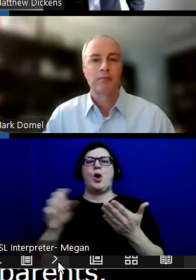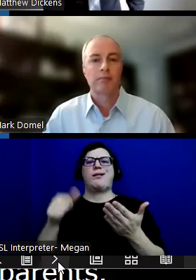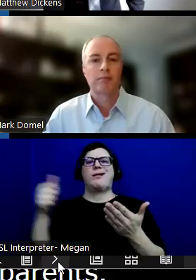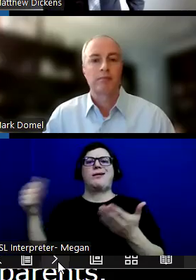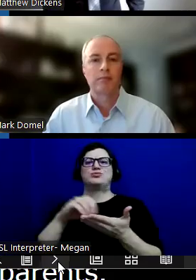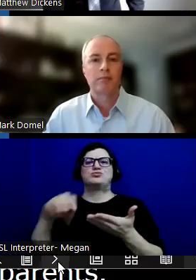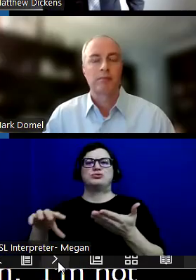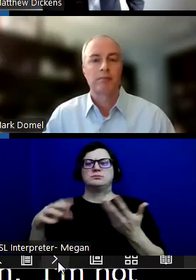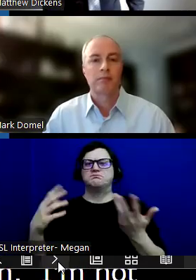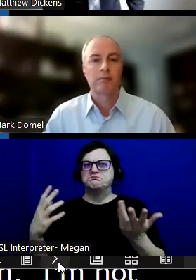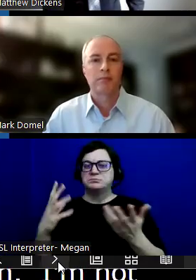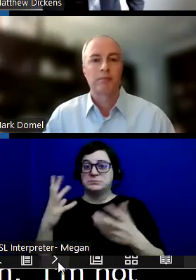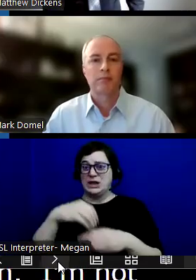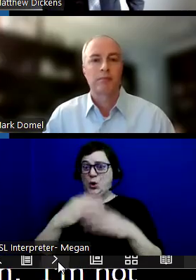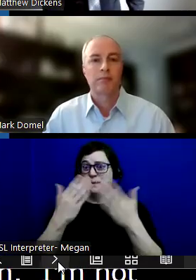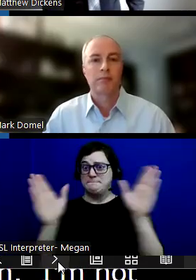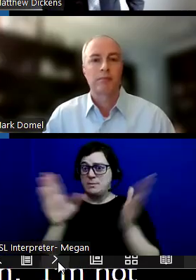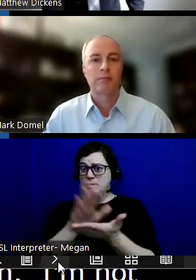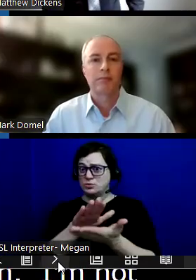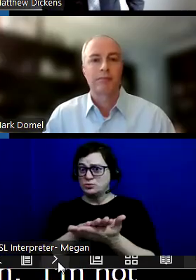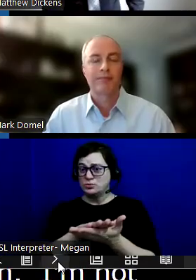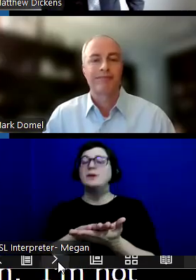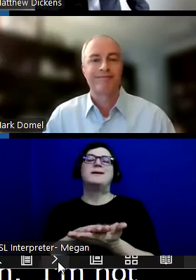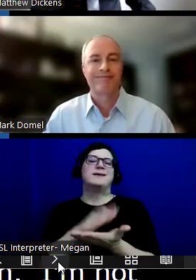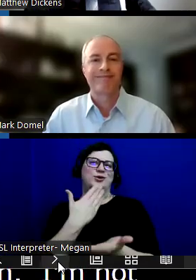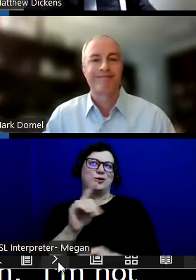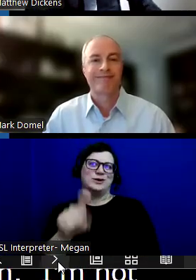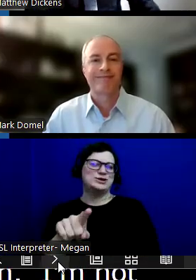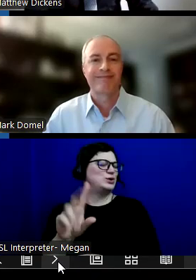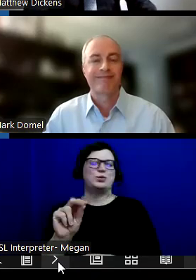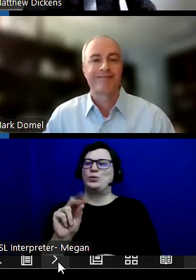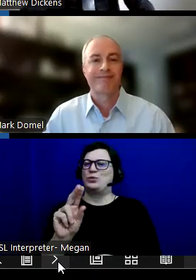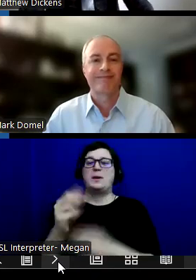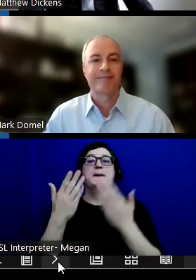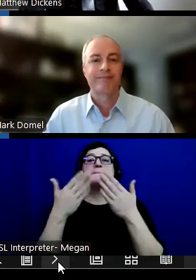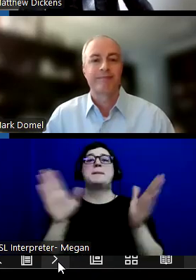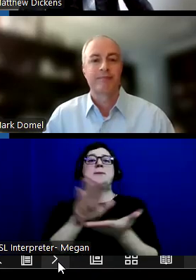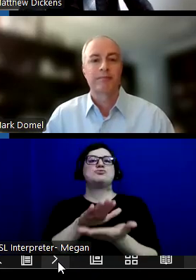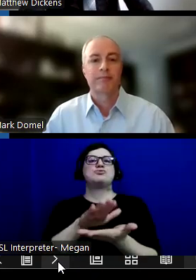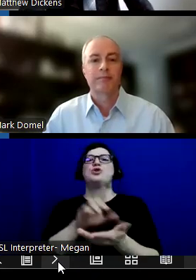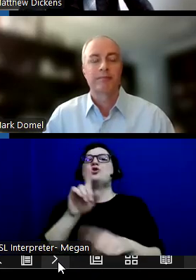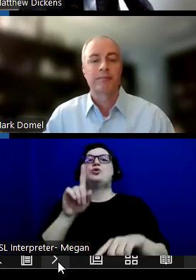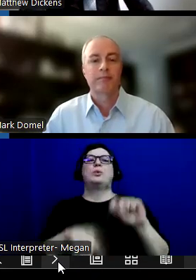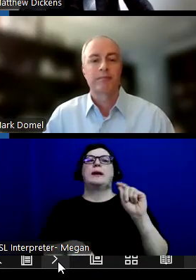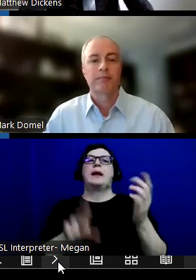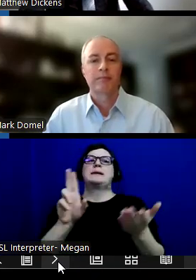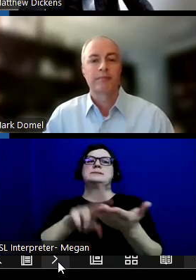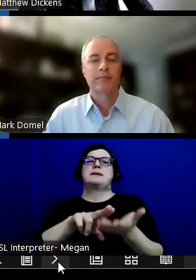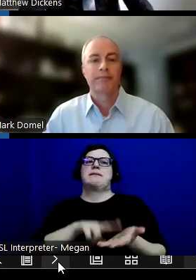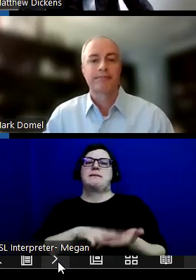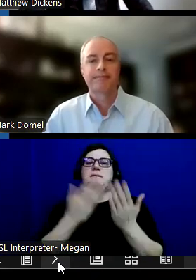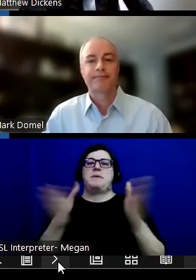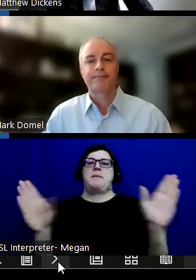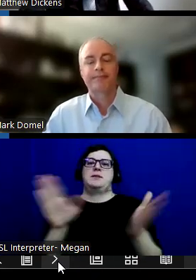public school students? Good question. No, public school, you cannot be enrolled in a public